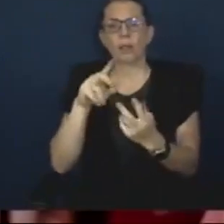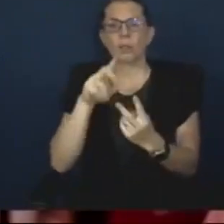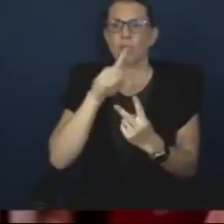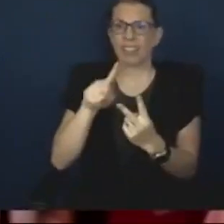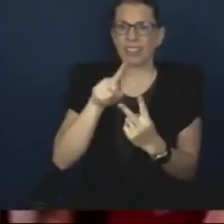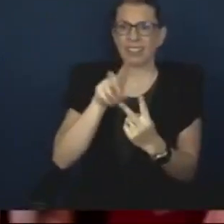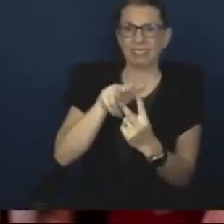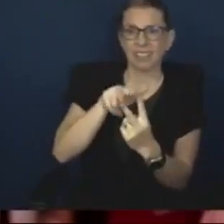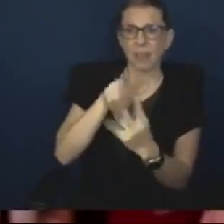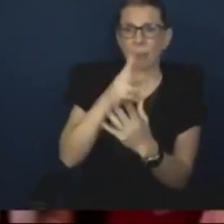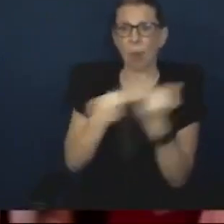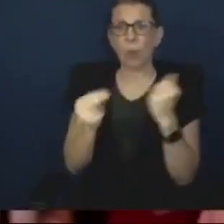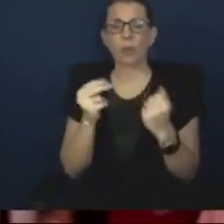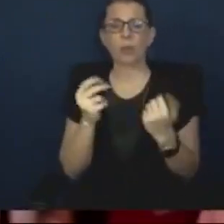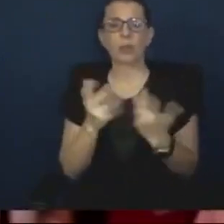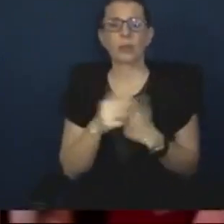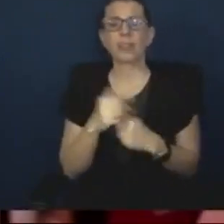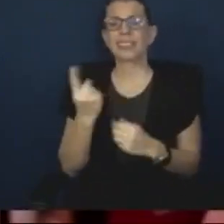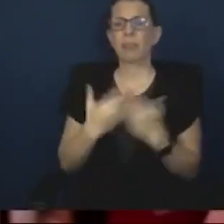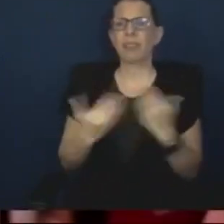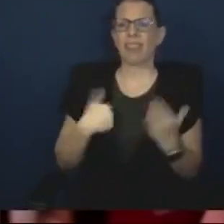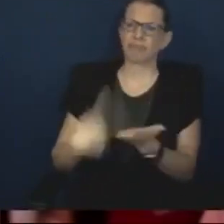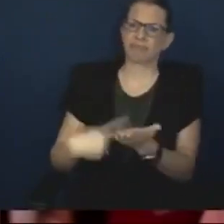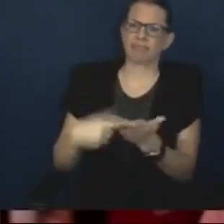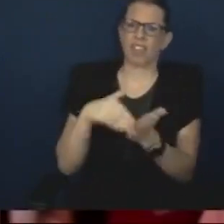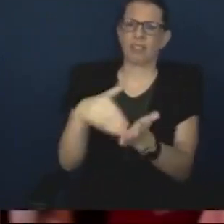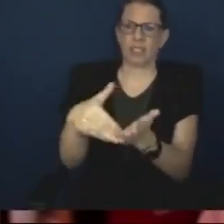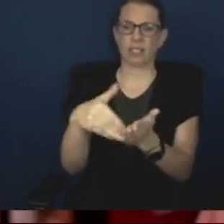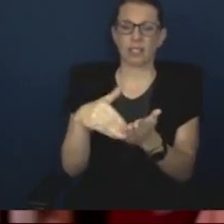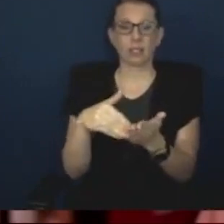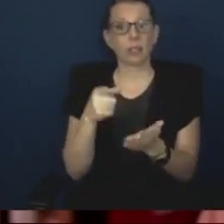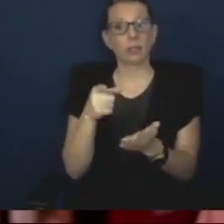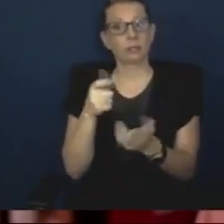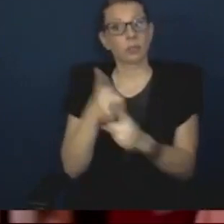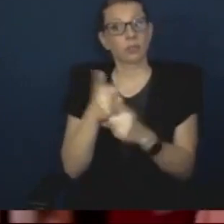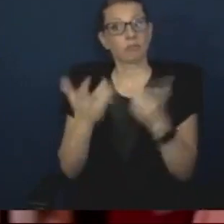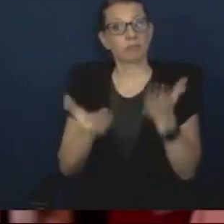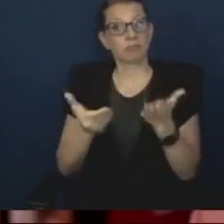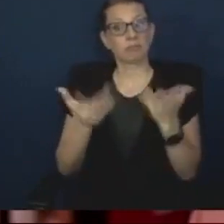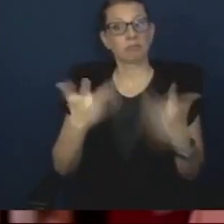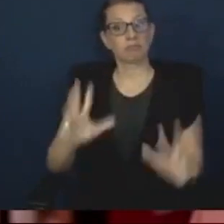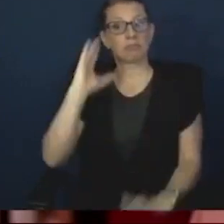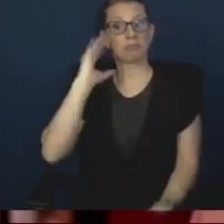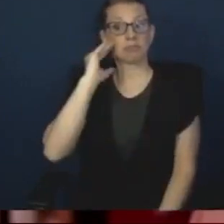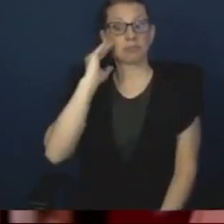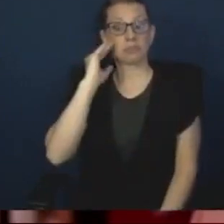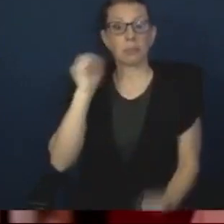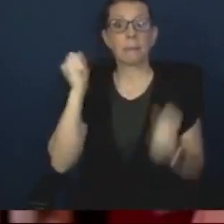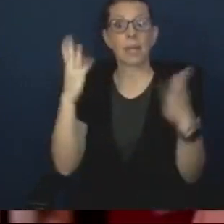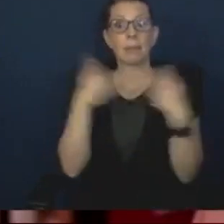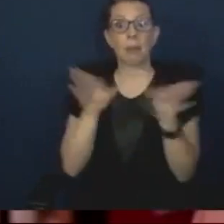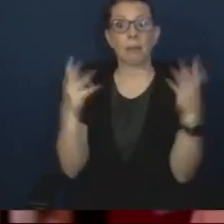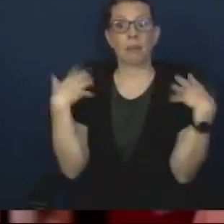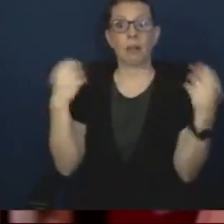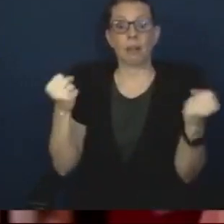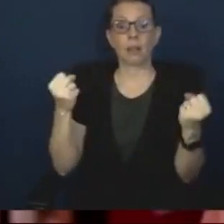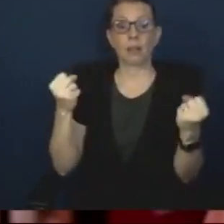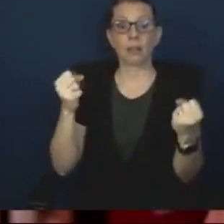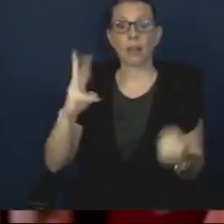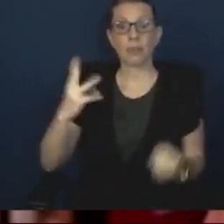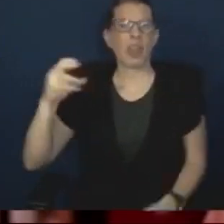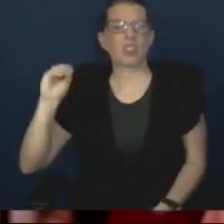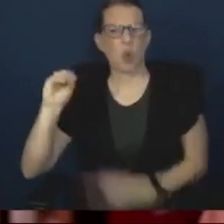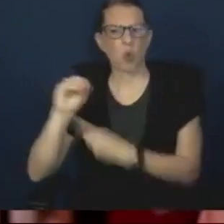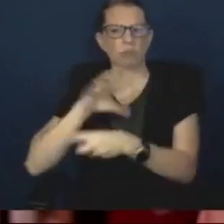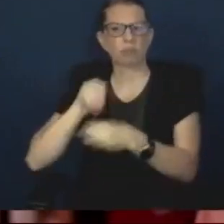Well, that's something I talk about all the time because, as you may know, many public health agencies, including WHO, automatically